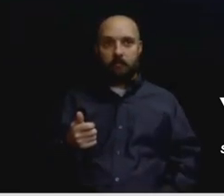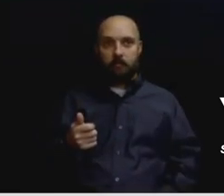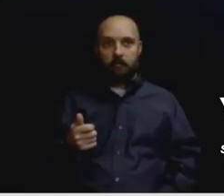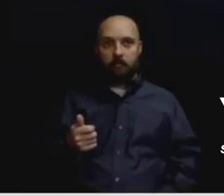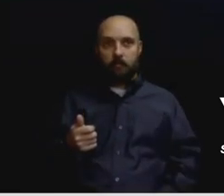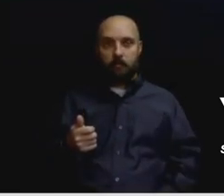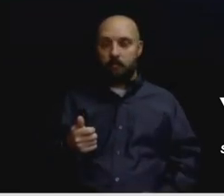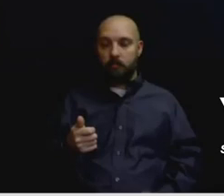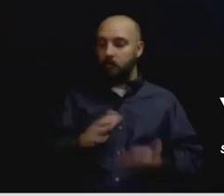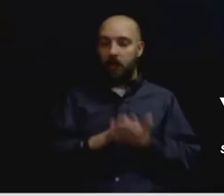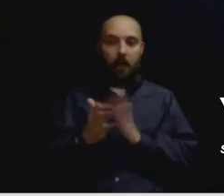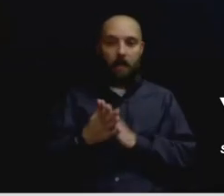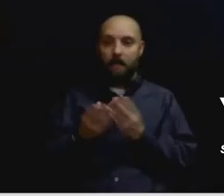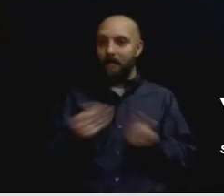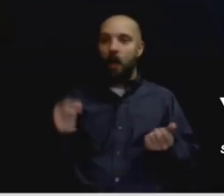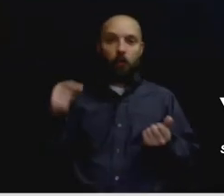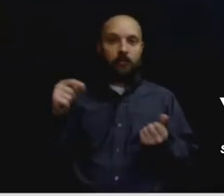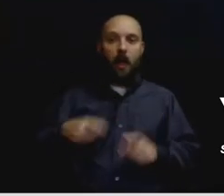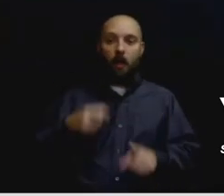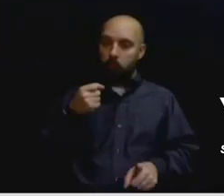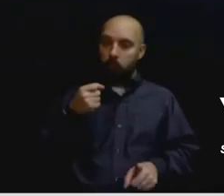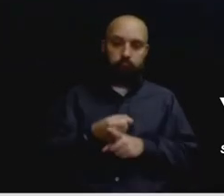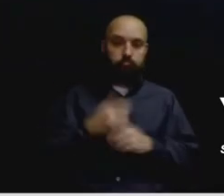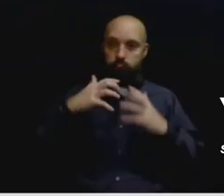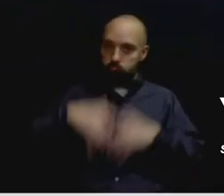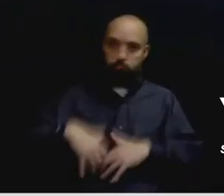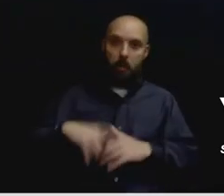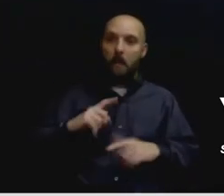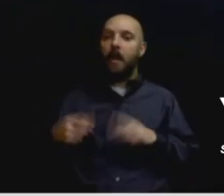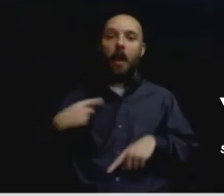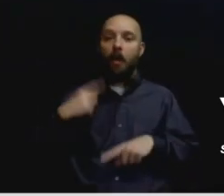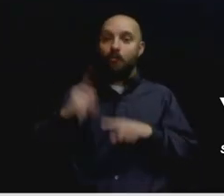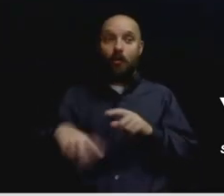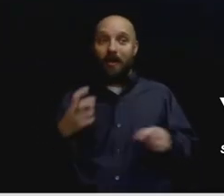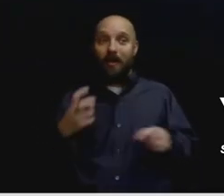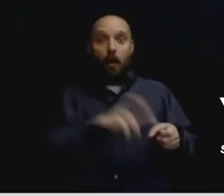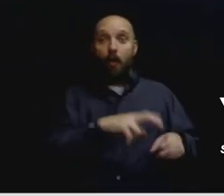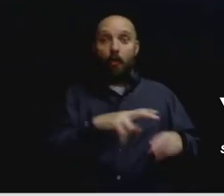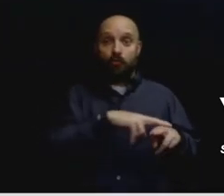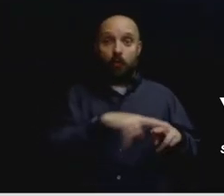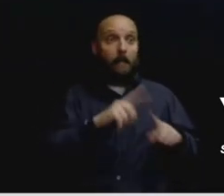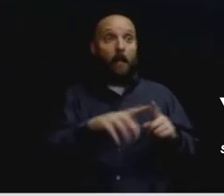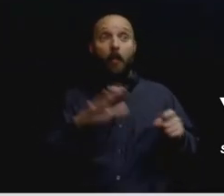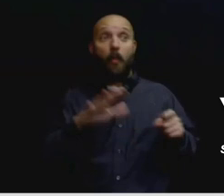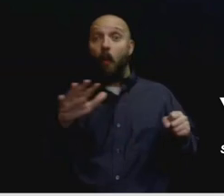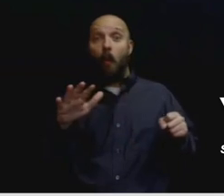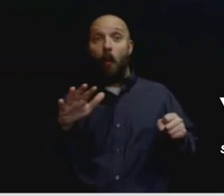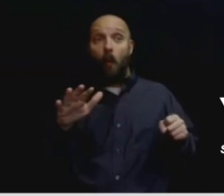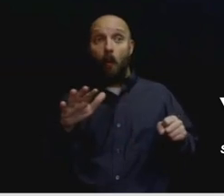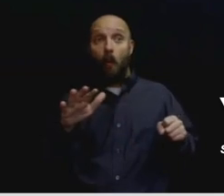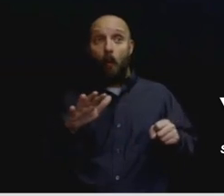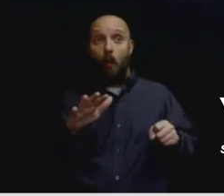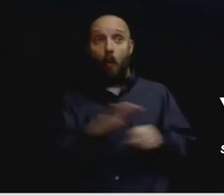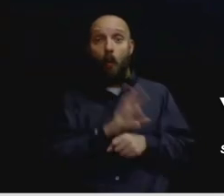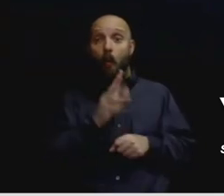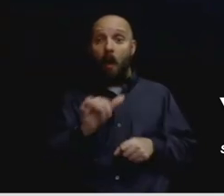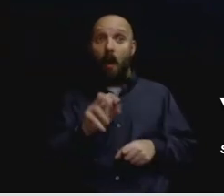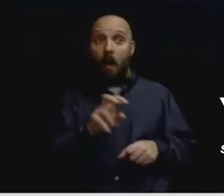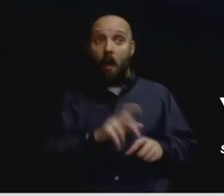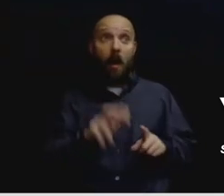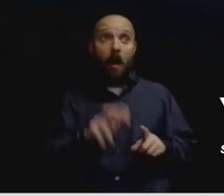meltdown about it. But I was able to get on the train, but the whole way up the stairs and into the